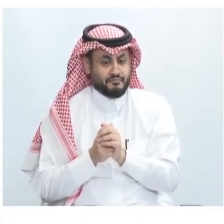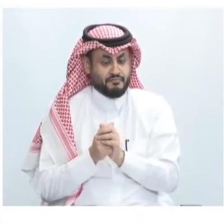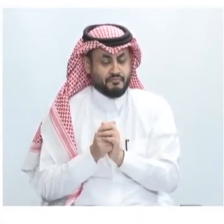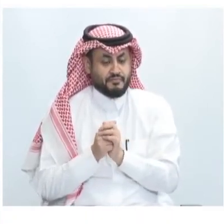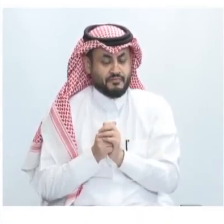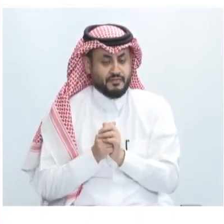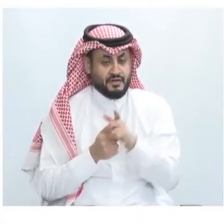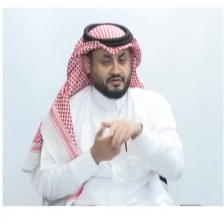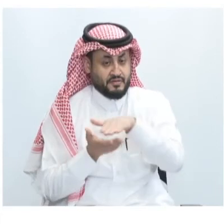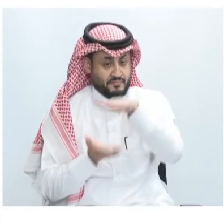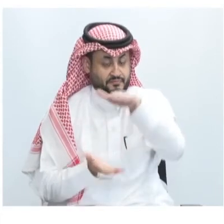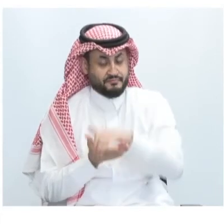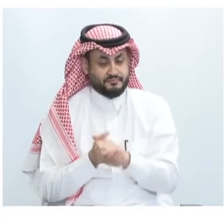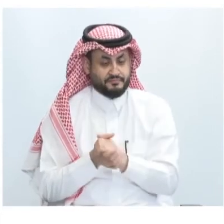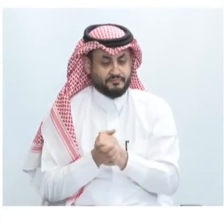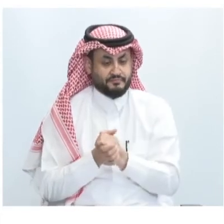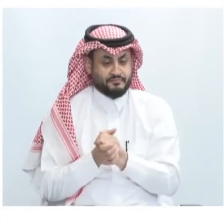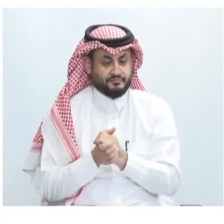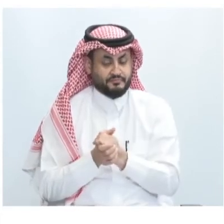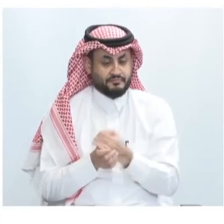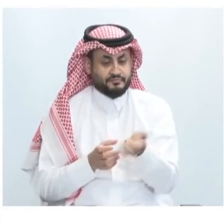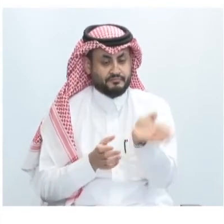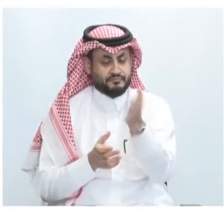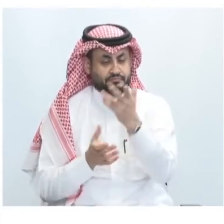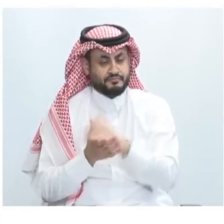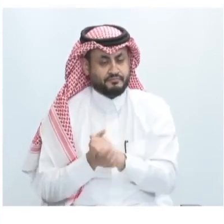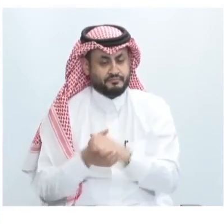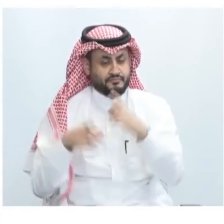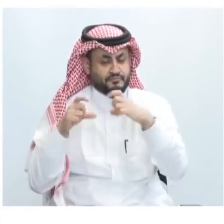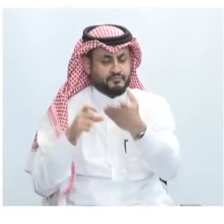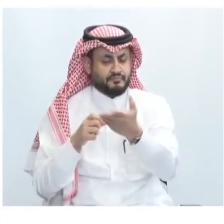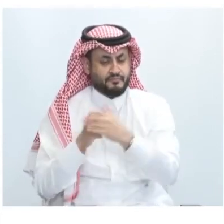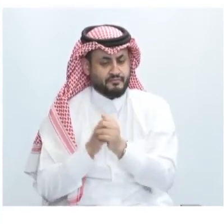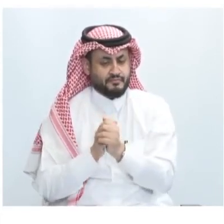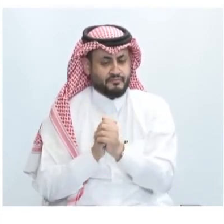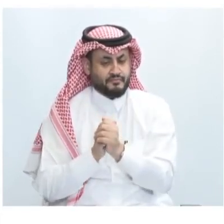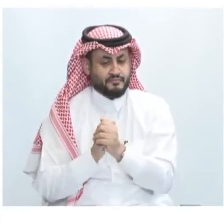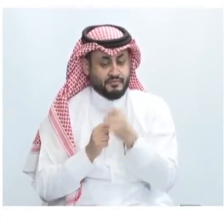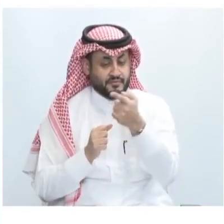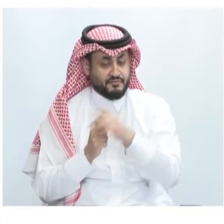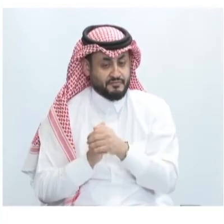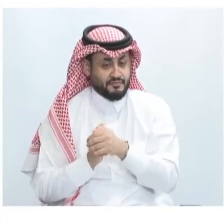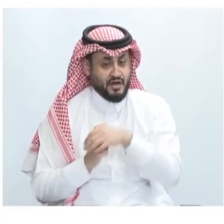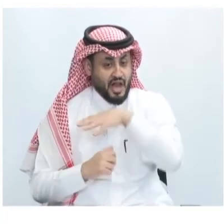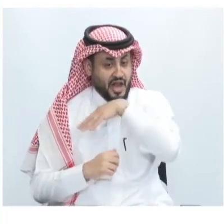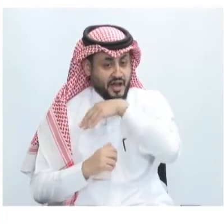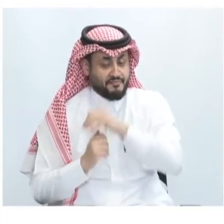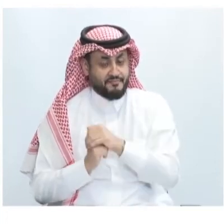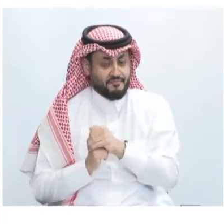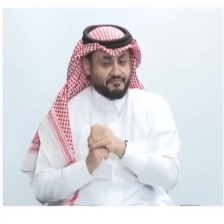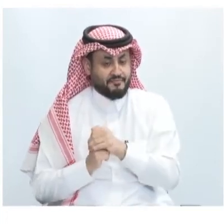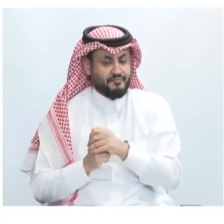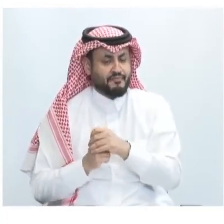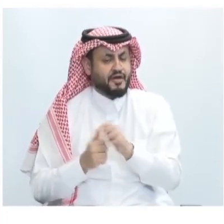1 and 2. Fish. Excellent. What after F? We have the letter. Excellent. We have the letter G.